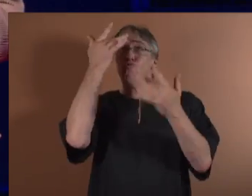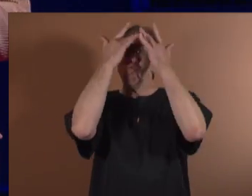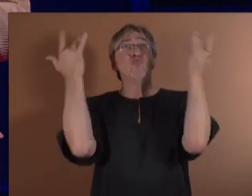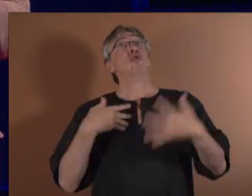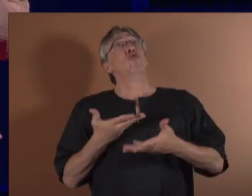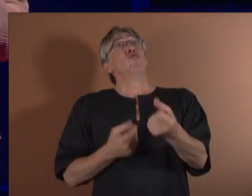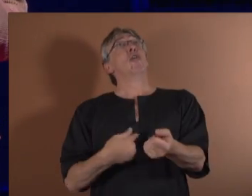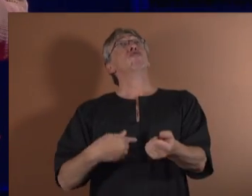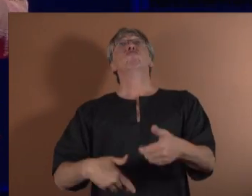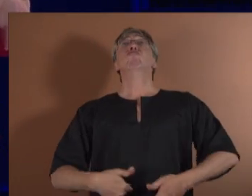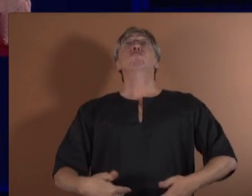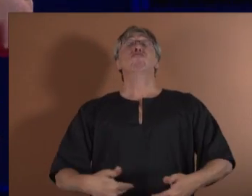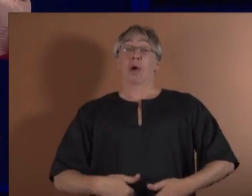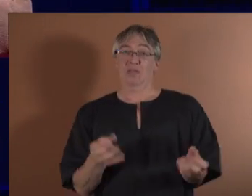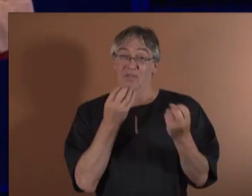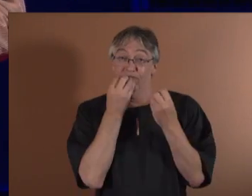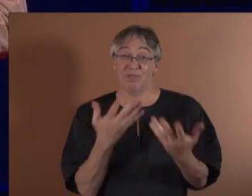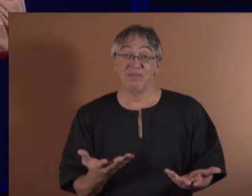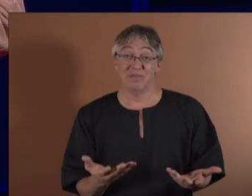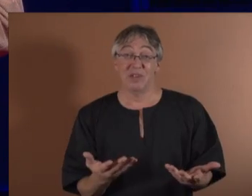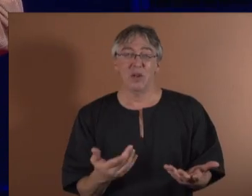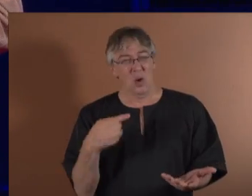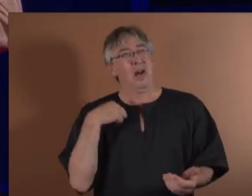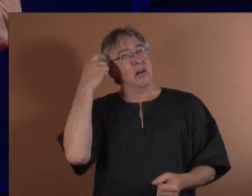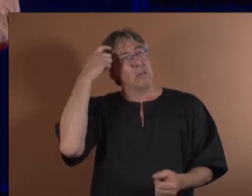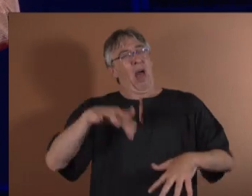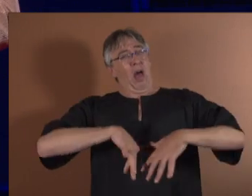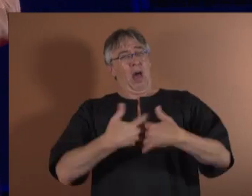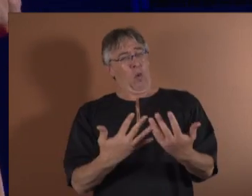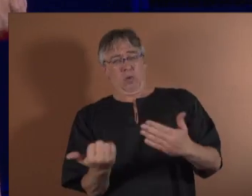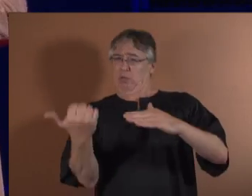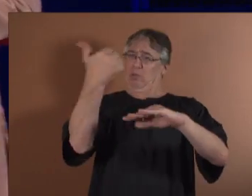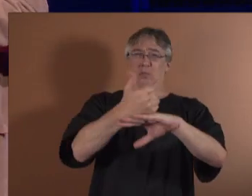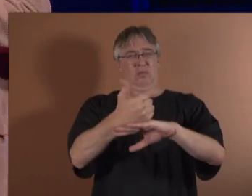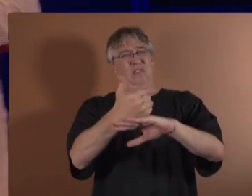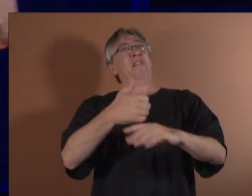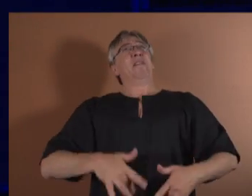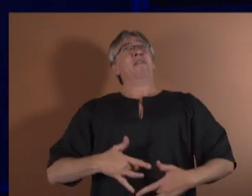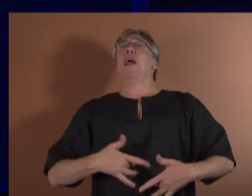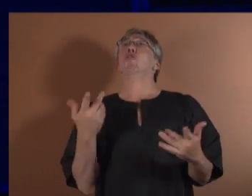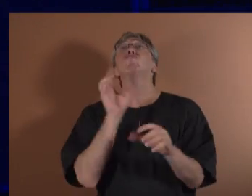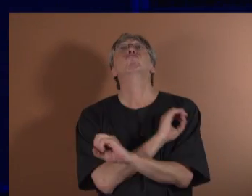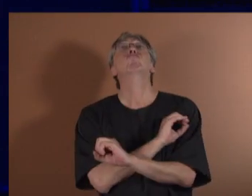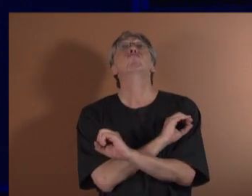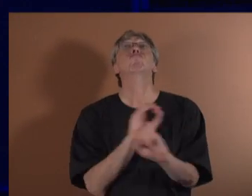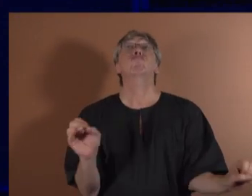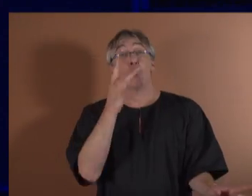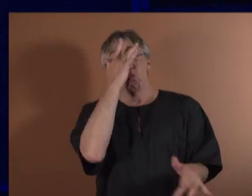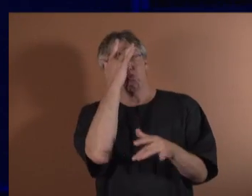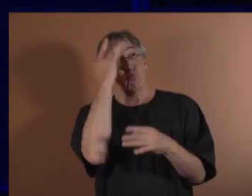some processes that really allow that to happen. Now, that's because I needed them tremendously myself